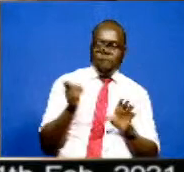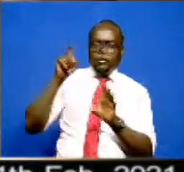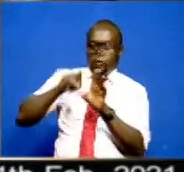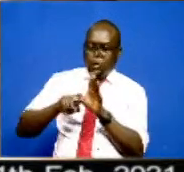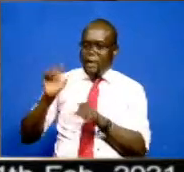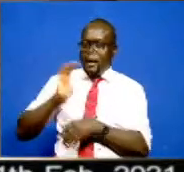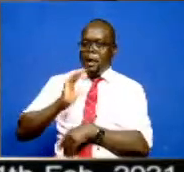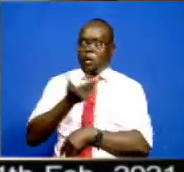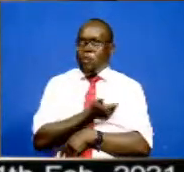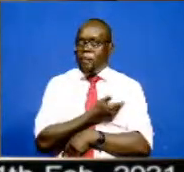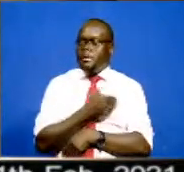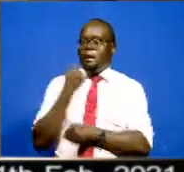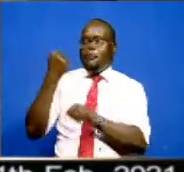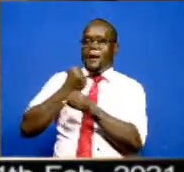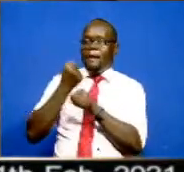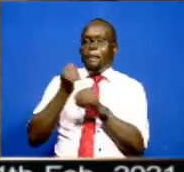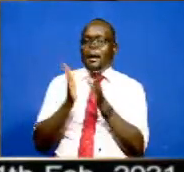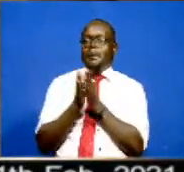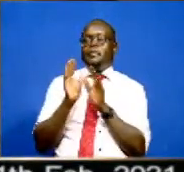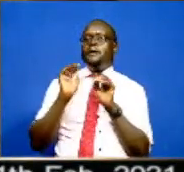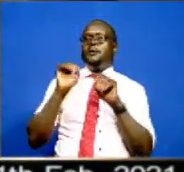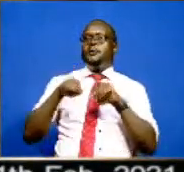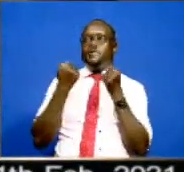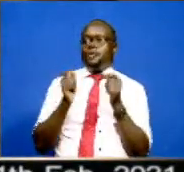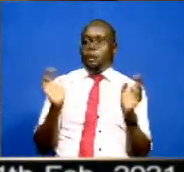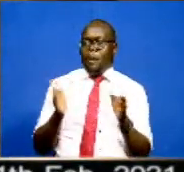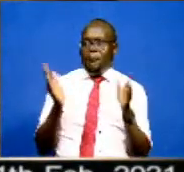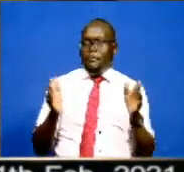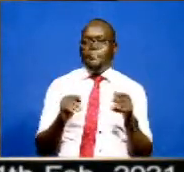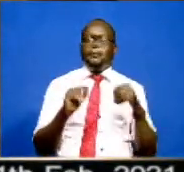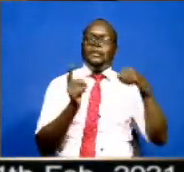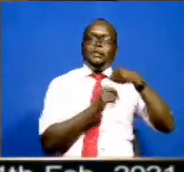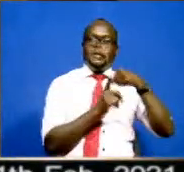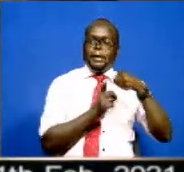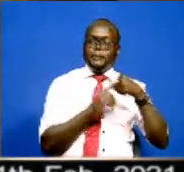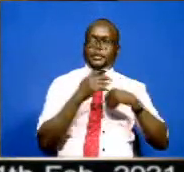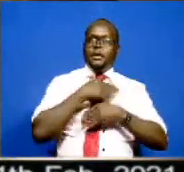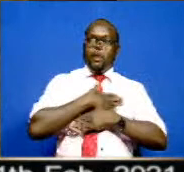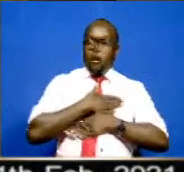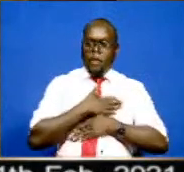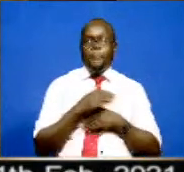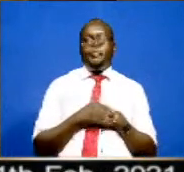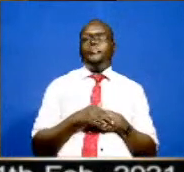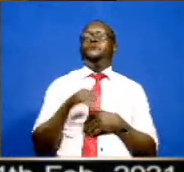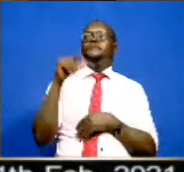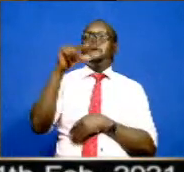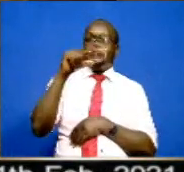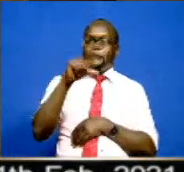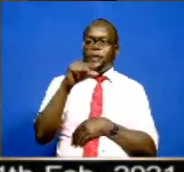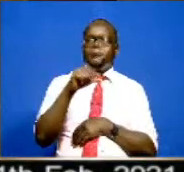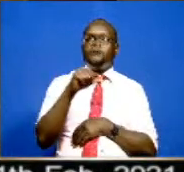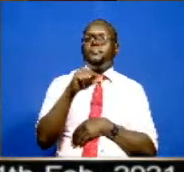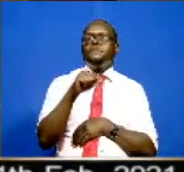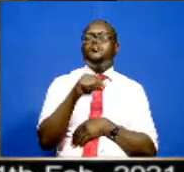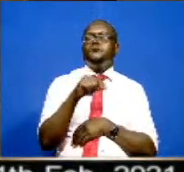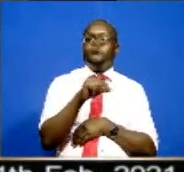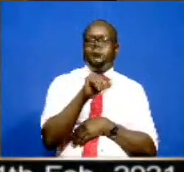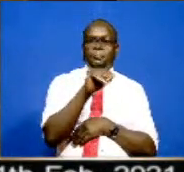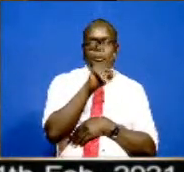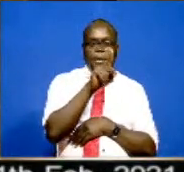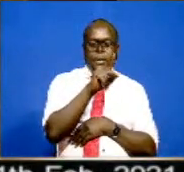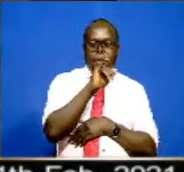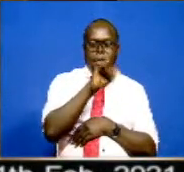Departmental Committee on Labor and Social Welfare. 6, the Honorable Gideon Kimtai Koske